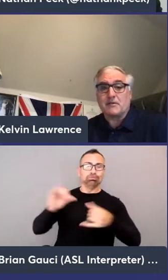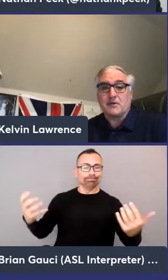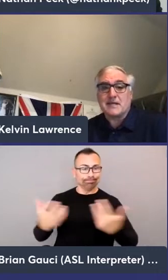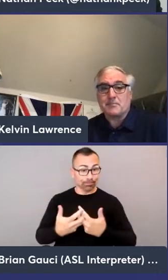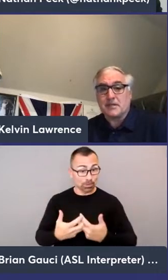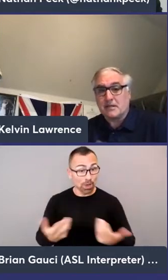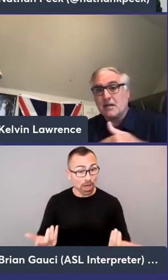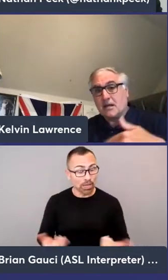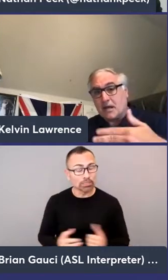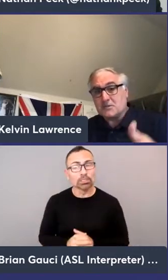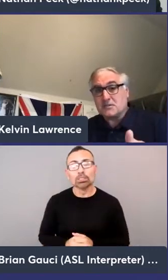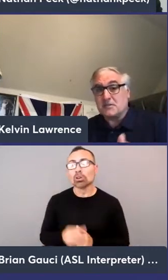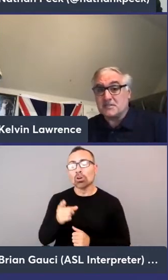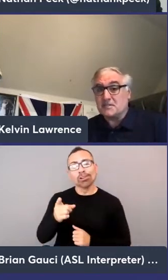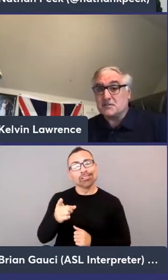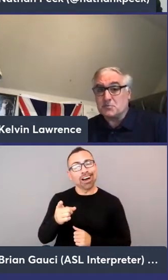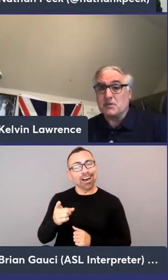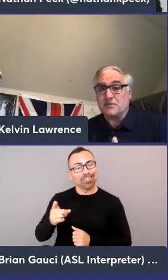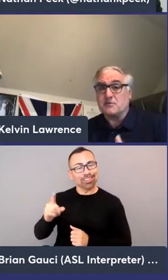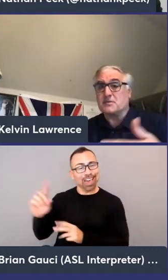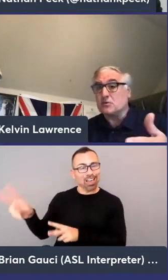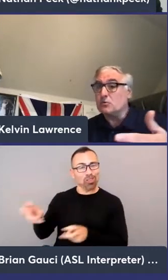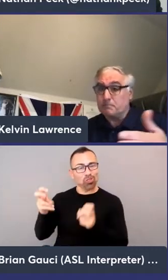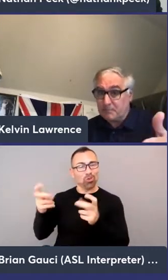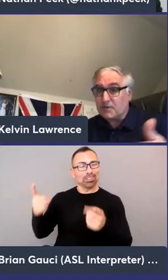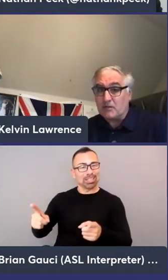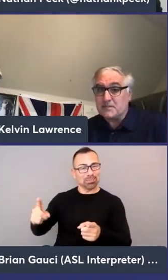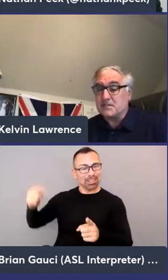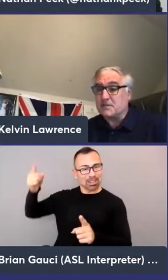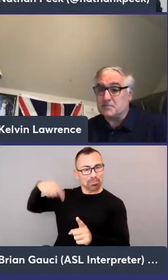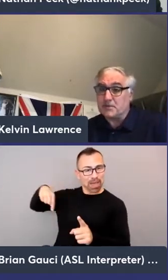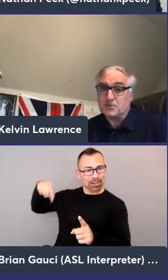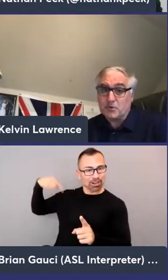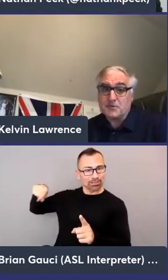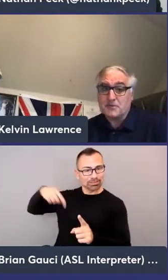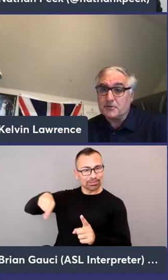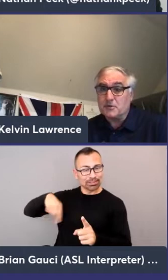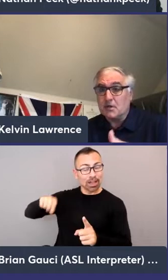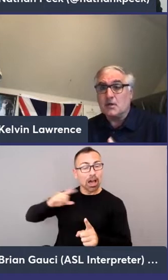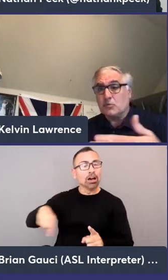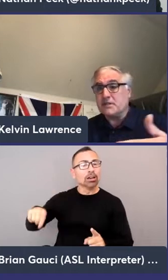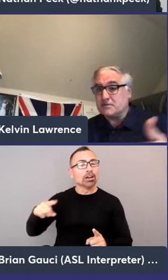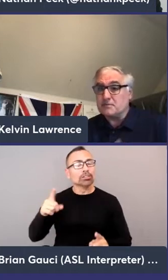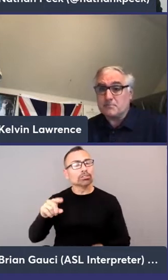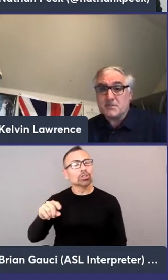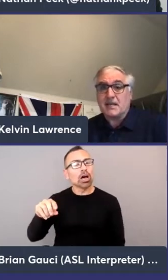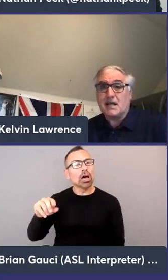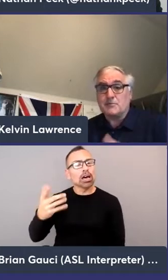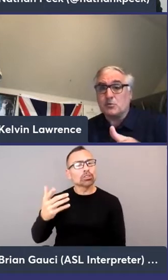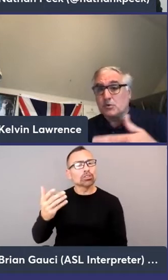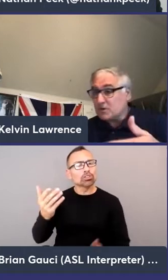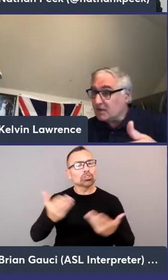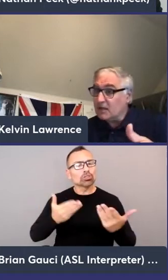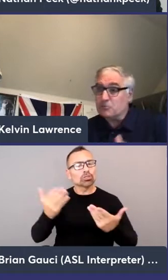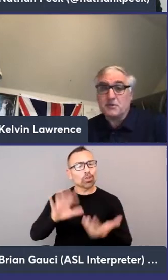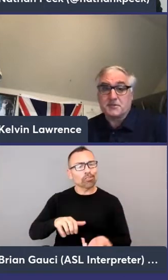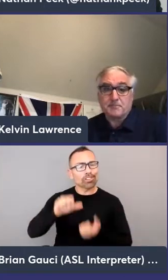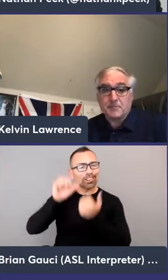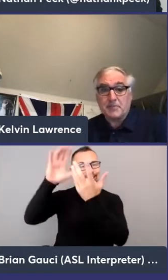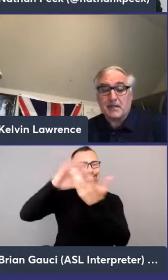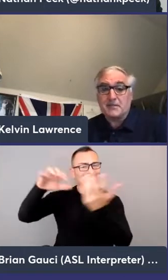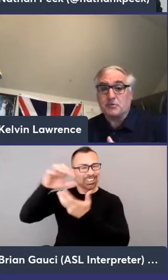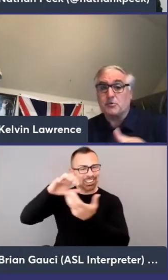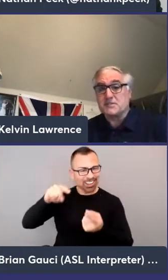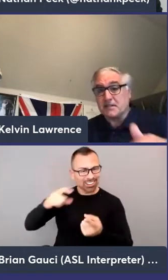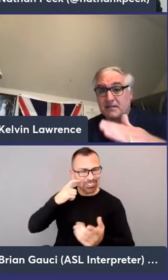the background now is happening, our serverless instance will have noticed, oh, Kelvin's given us a bunch of work to do. We need to scale up. So we'll look at CloudWatch